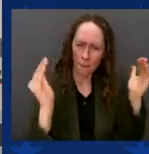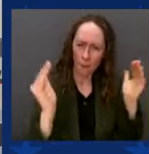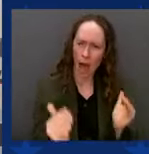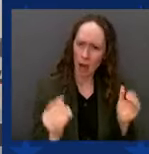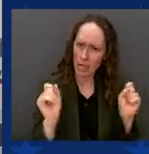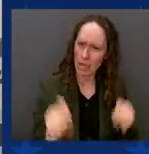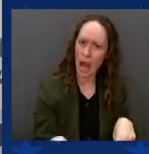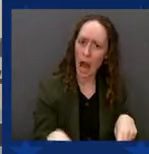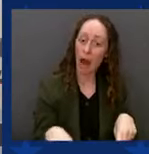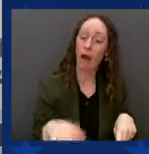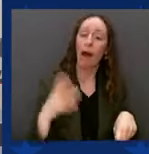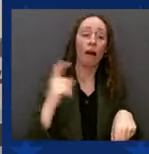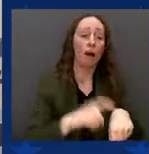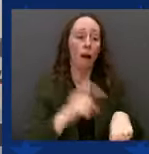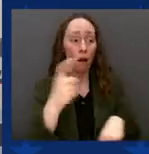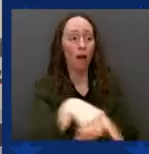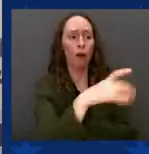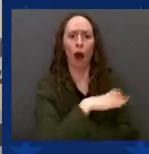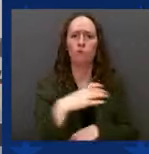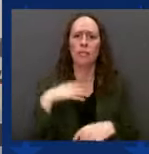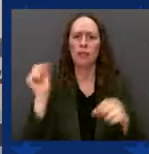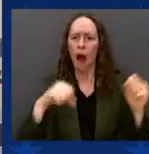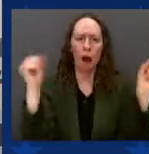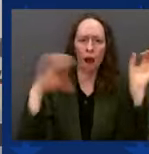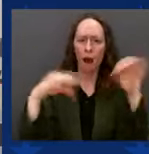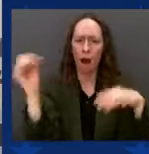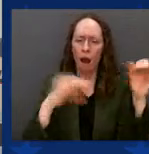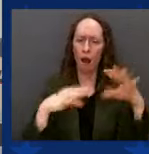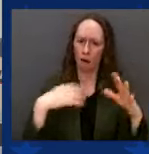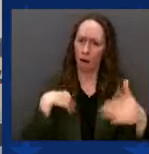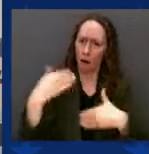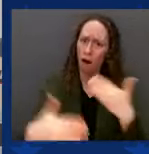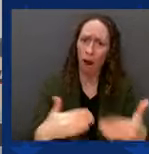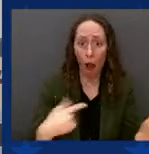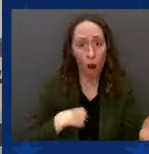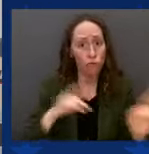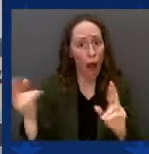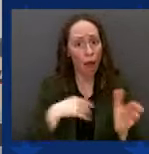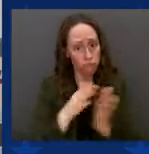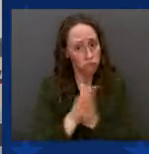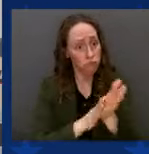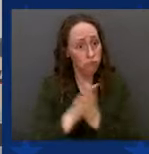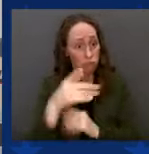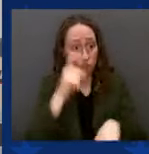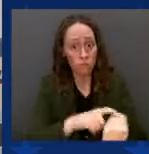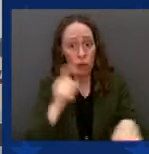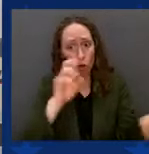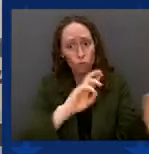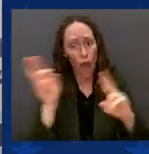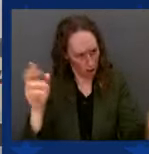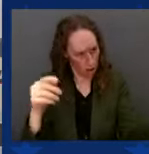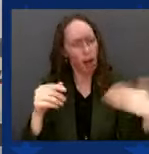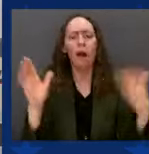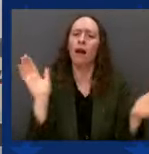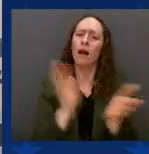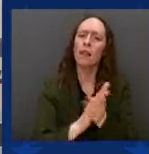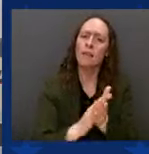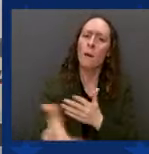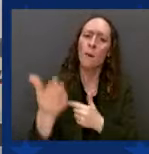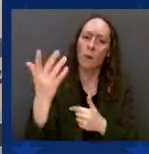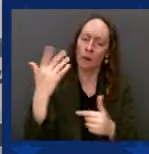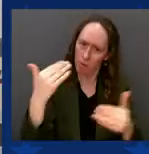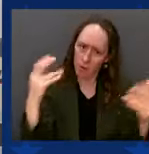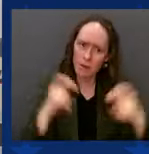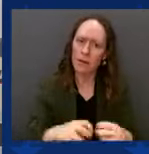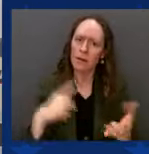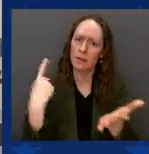anytime, tomorrow, if he has his budget. Lay it down. Tell me what you want to do. I'll show you what I want to do. See what we can agree on and what we don't agree on. Let's see what we